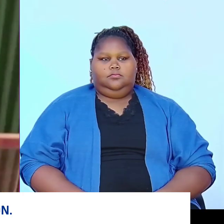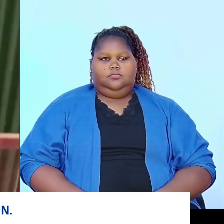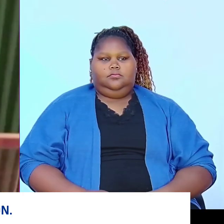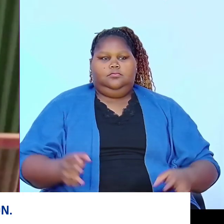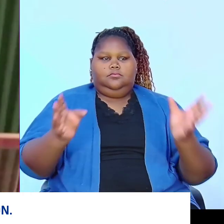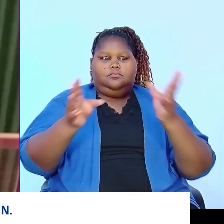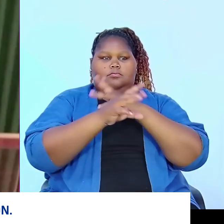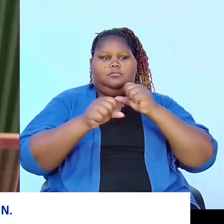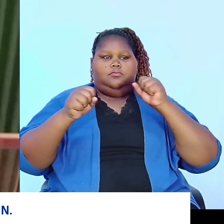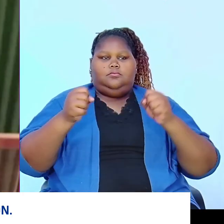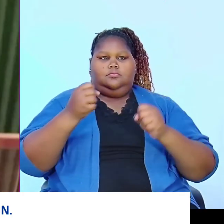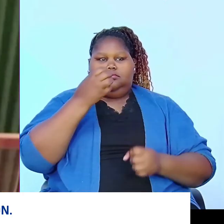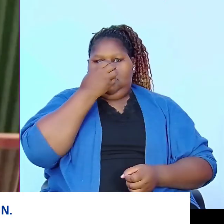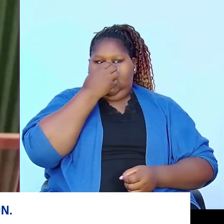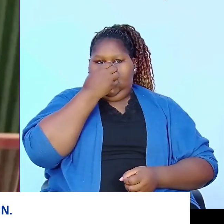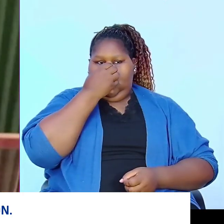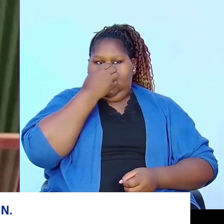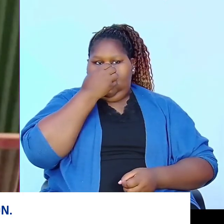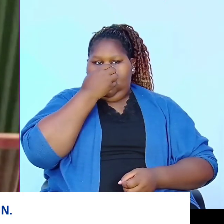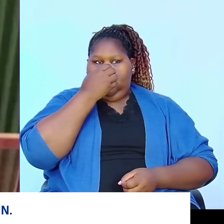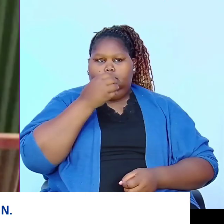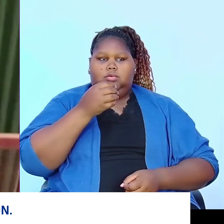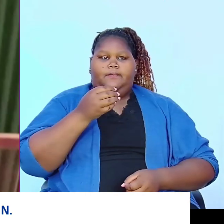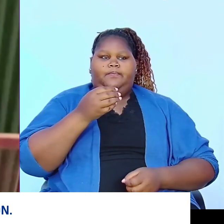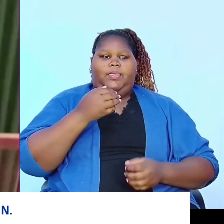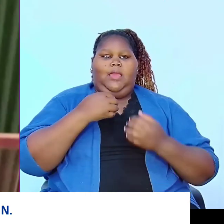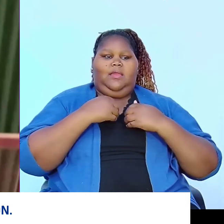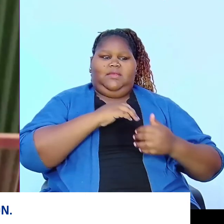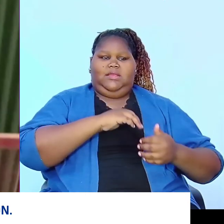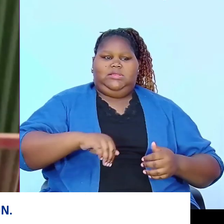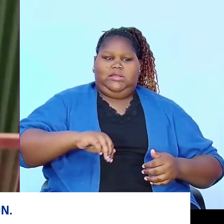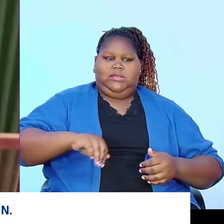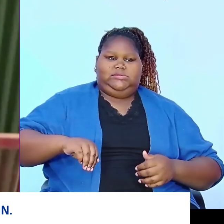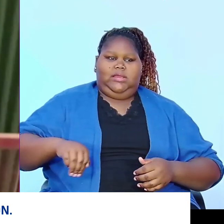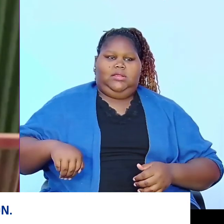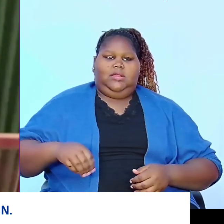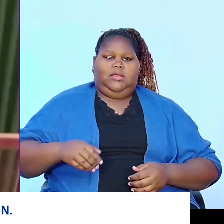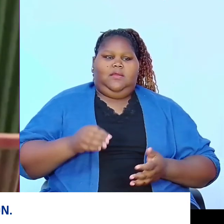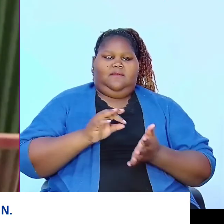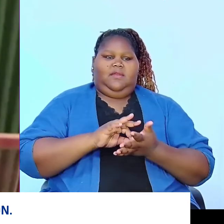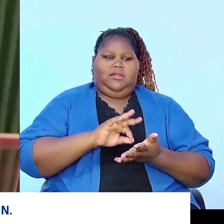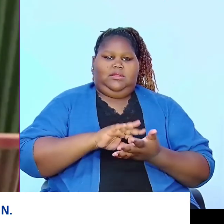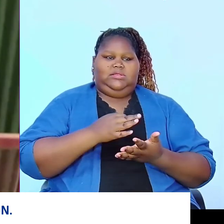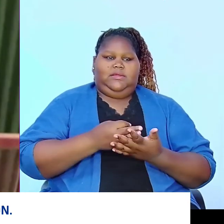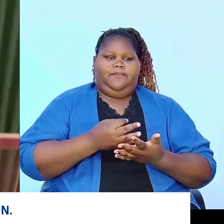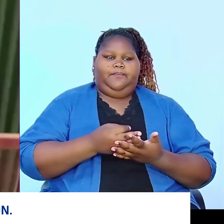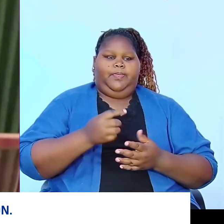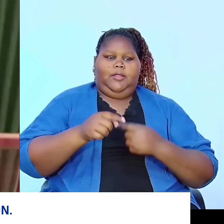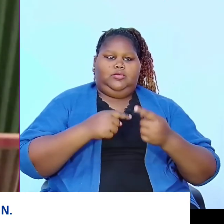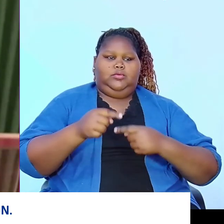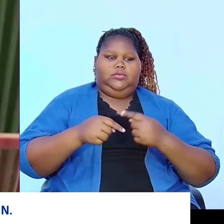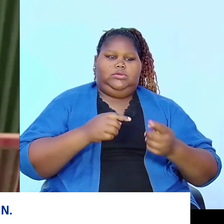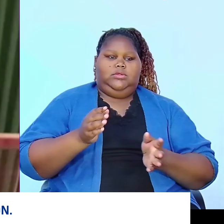President William Ruto has set aside funds to continue